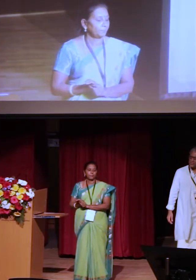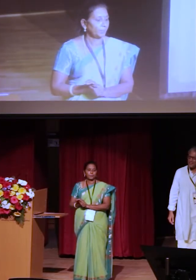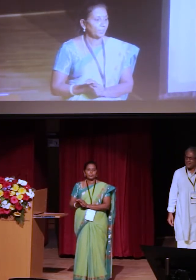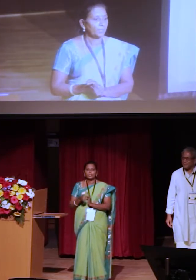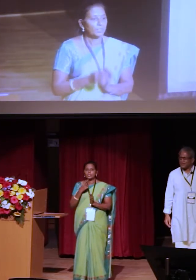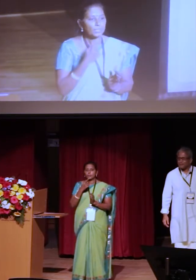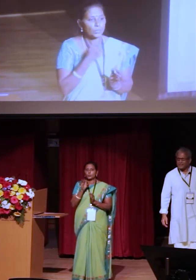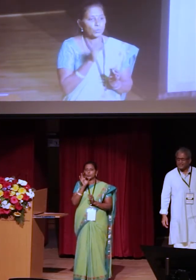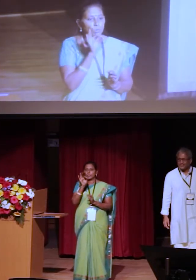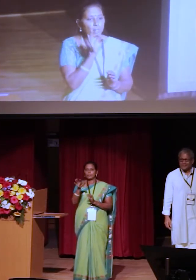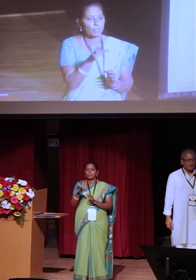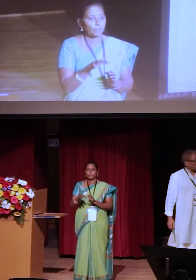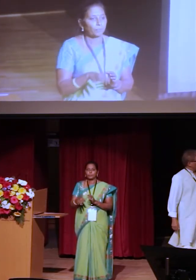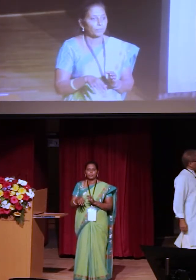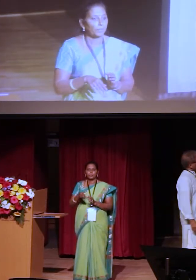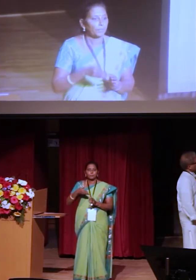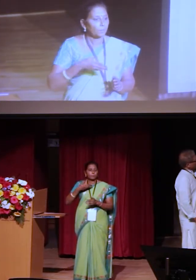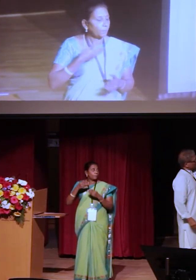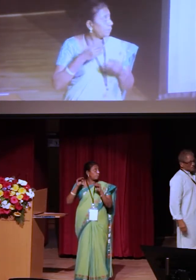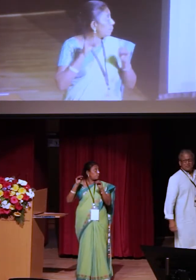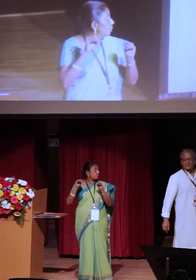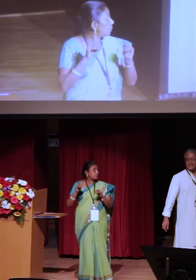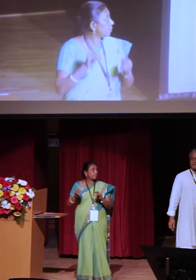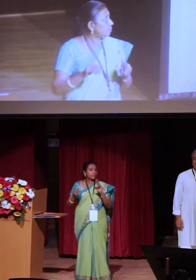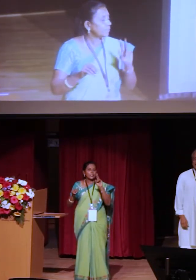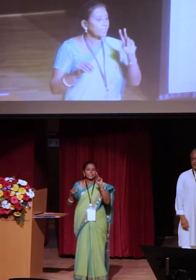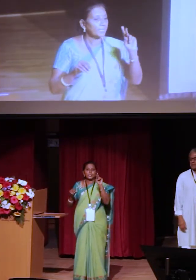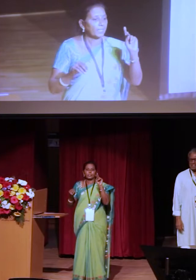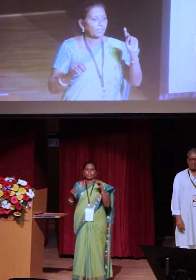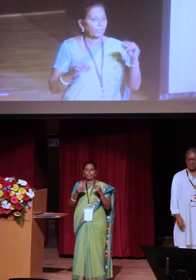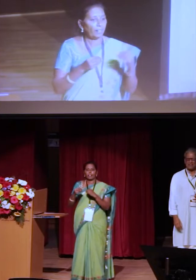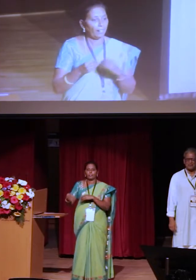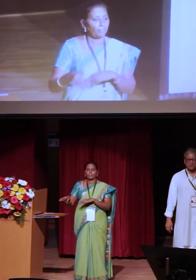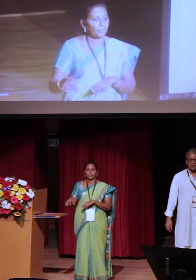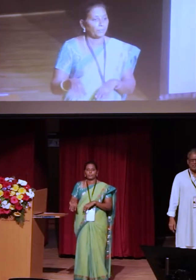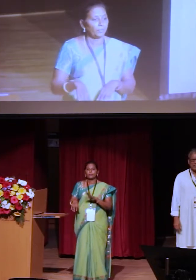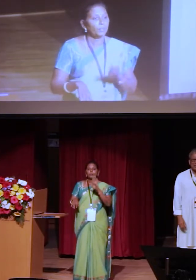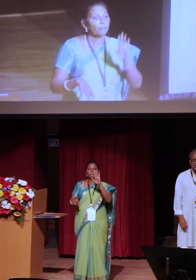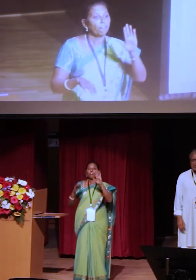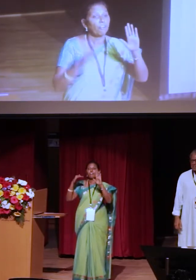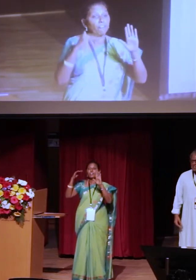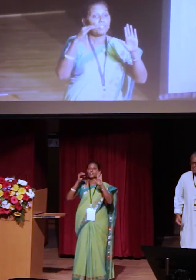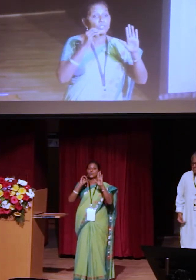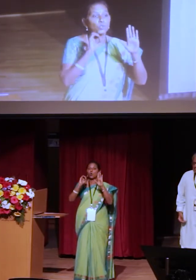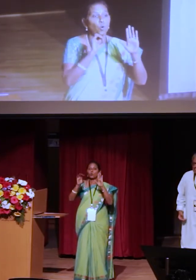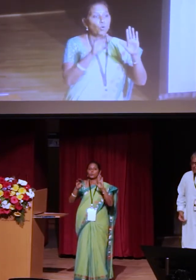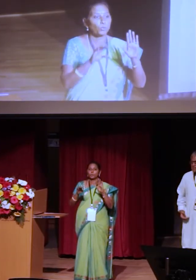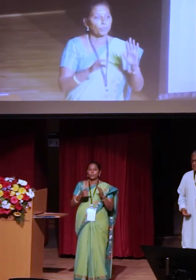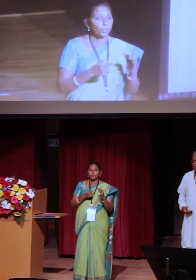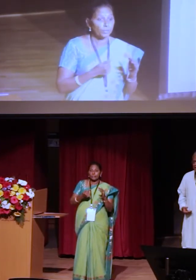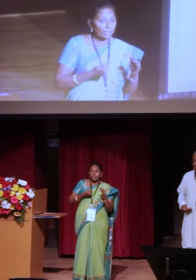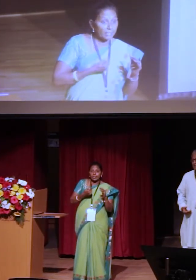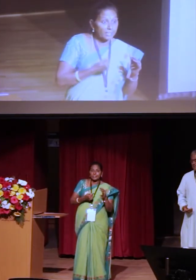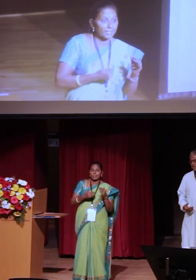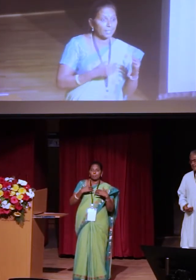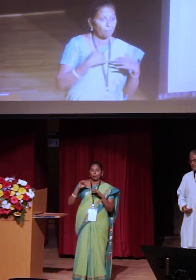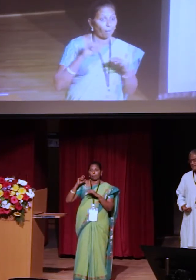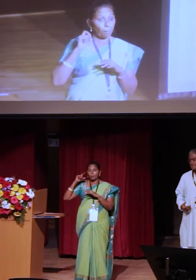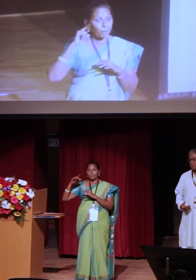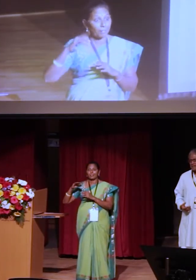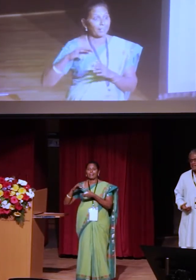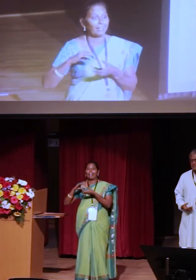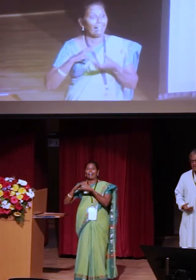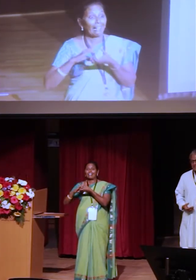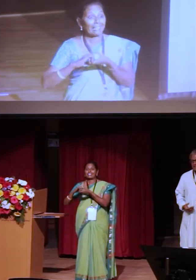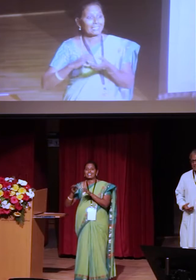Just to say that I'm not preaching. I'm second from the left when I was like 5 years old. Look at the intensity in which my brothers and